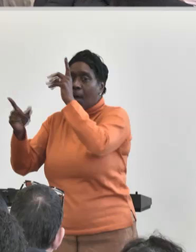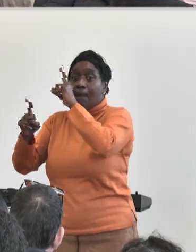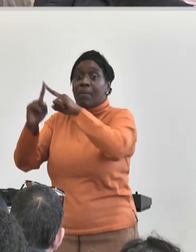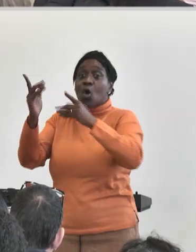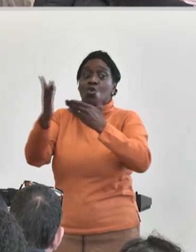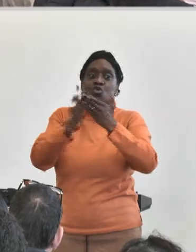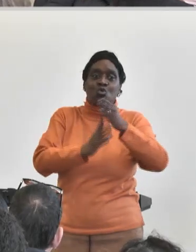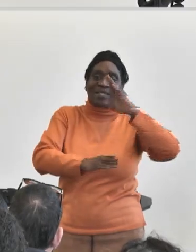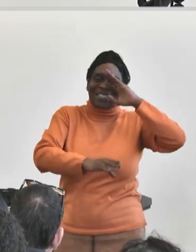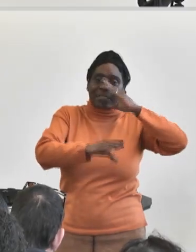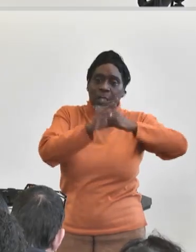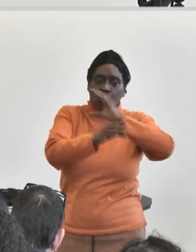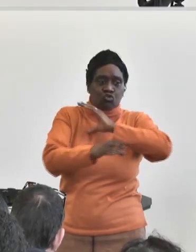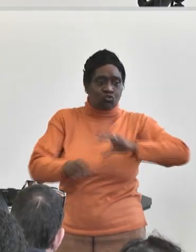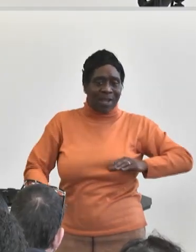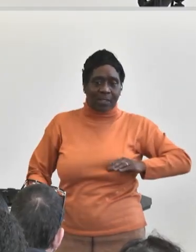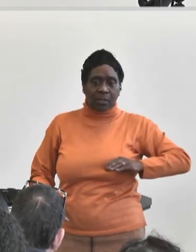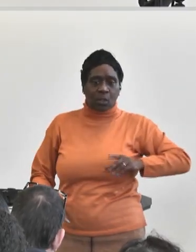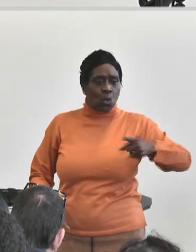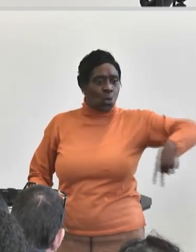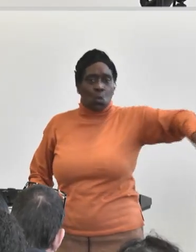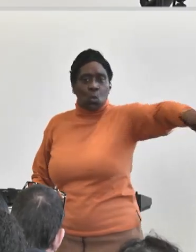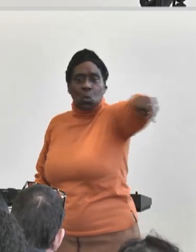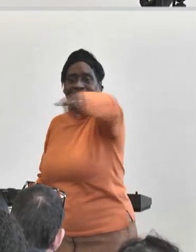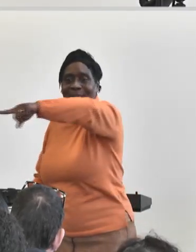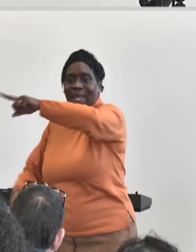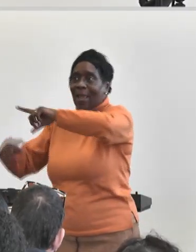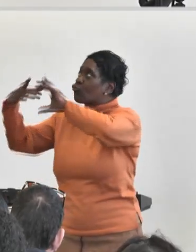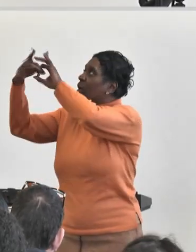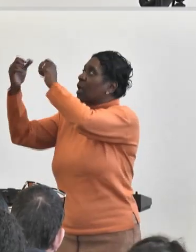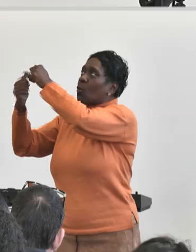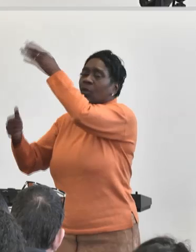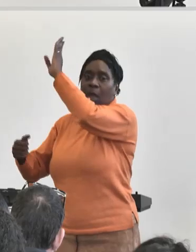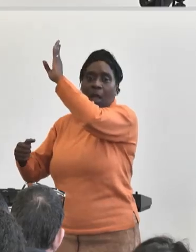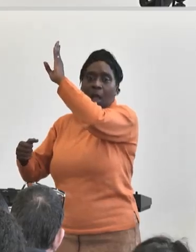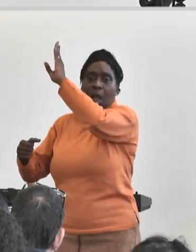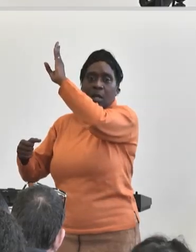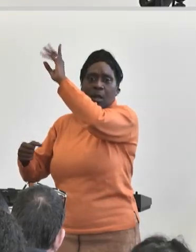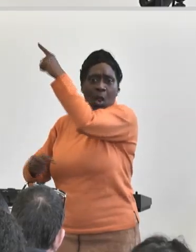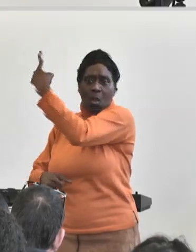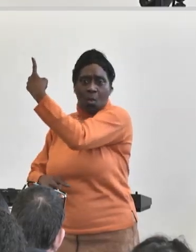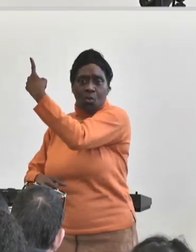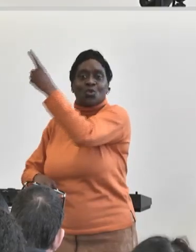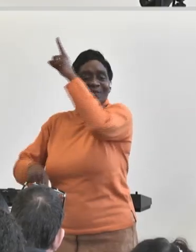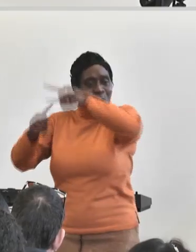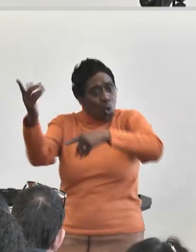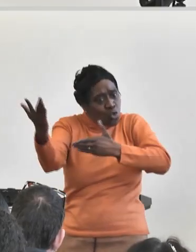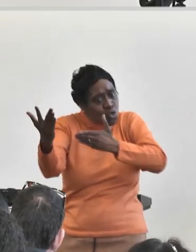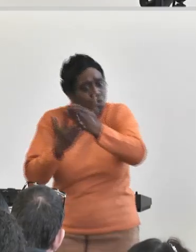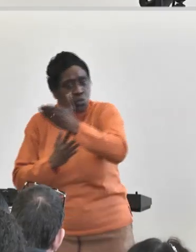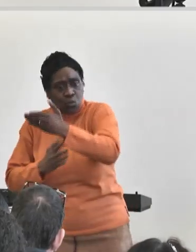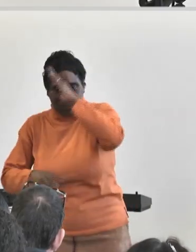by me. Sino por mí. Not one of us can get reconciled to God ni uno de nosotros podemos reconciliar con Dios. Apart from Jesus Christ.